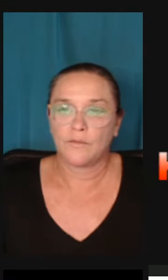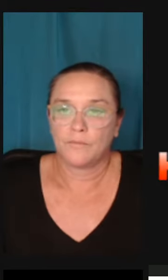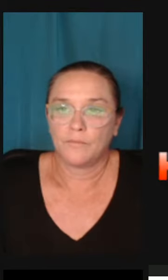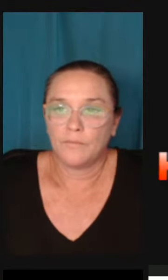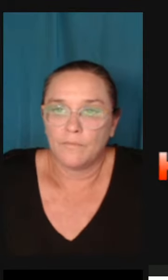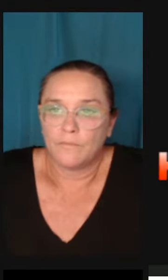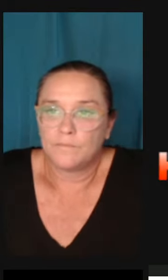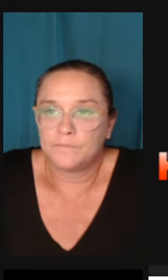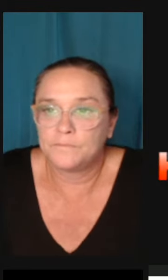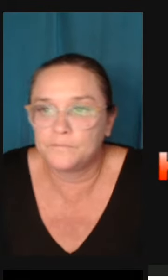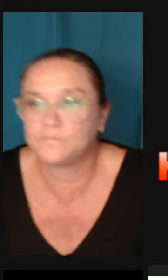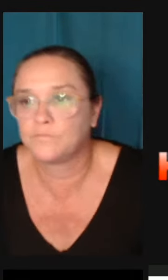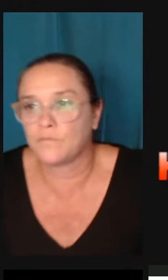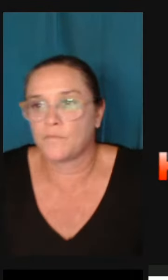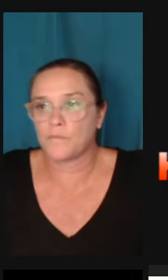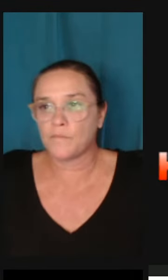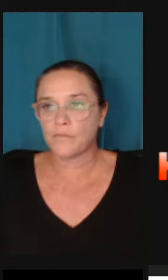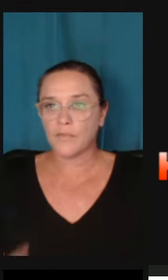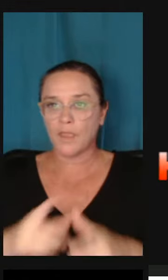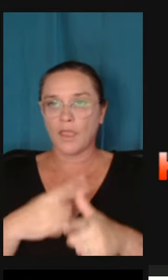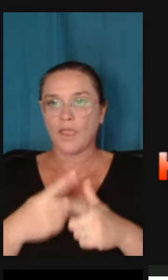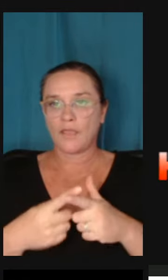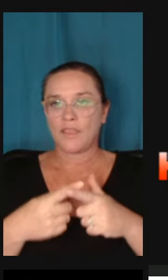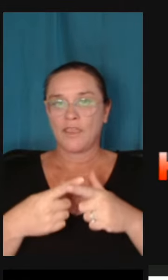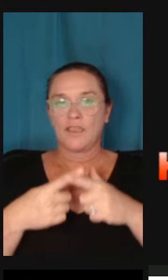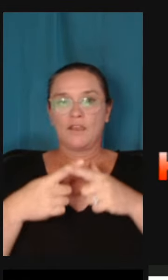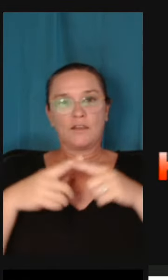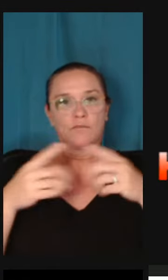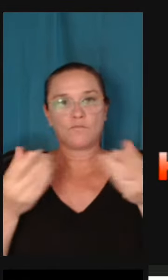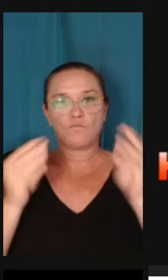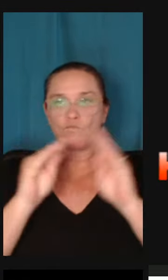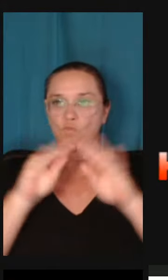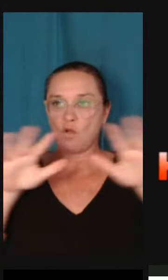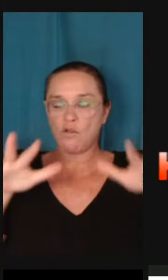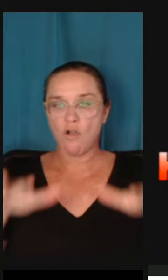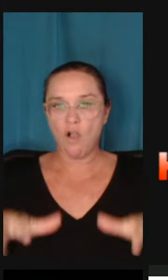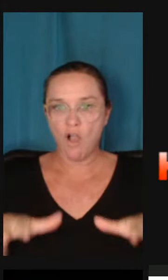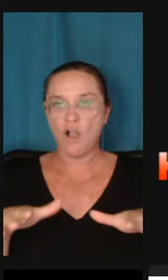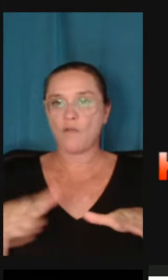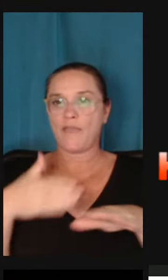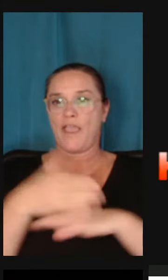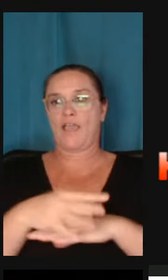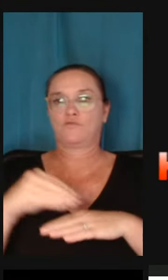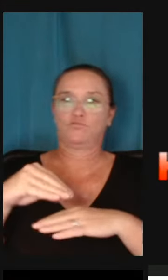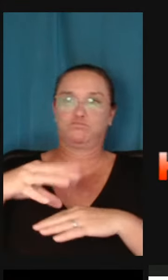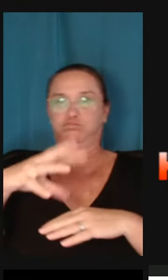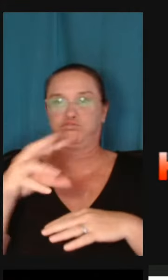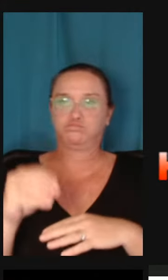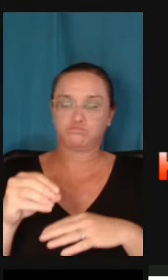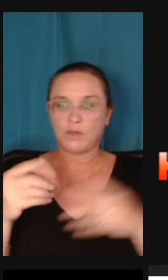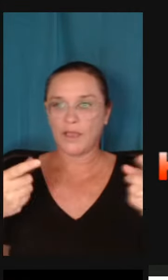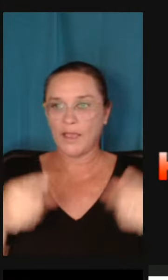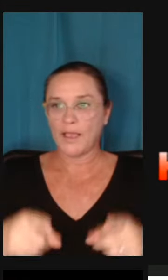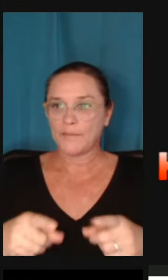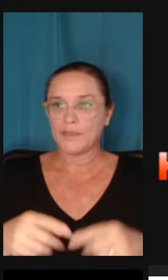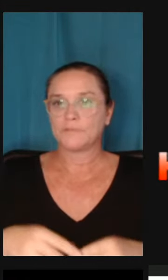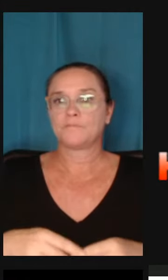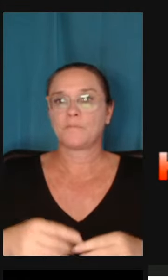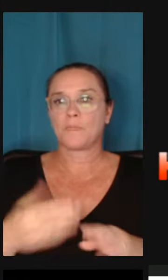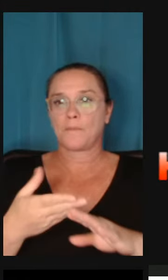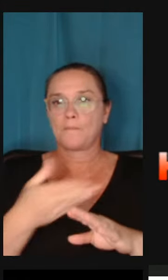And then we have the calm after the main burst with just high levels of SO2 before resuming